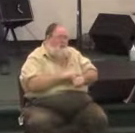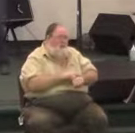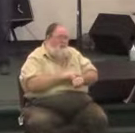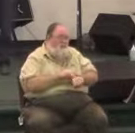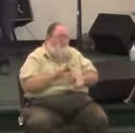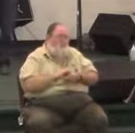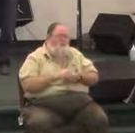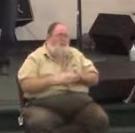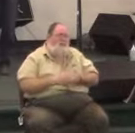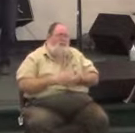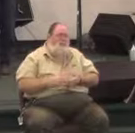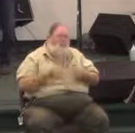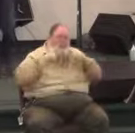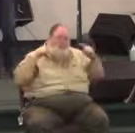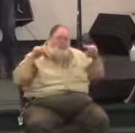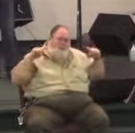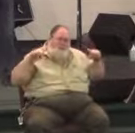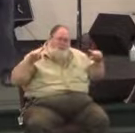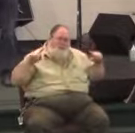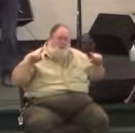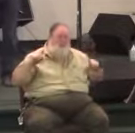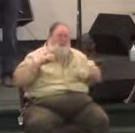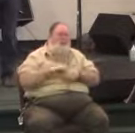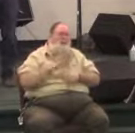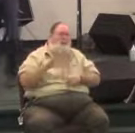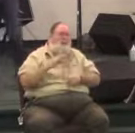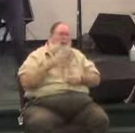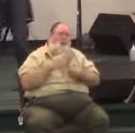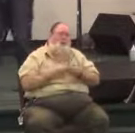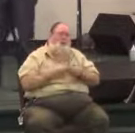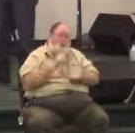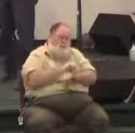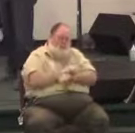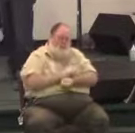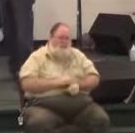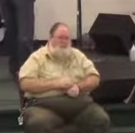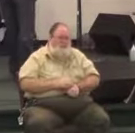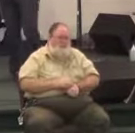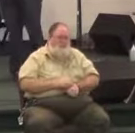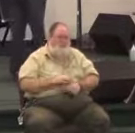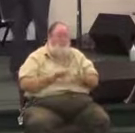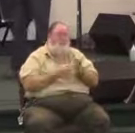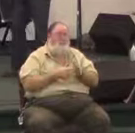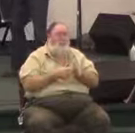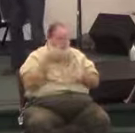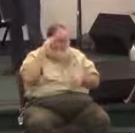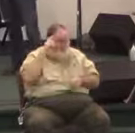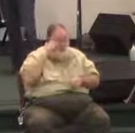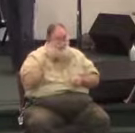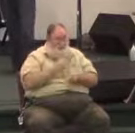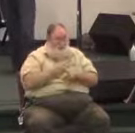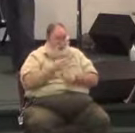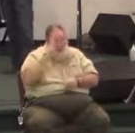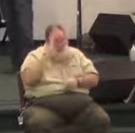work. And He's saying here that if you keep Me first, everything you do, does it not